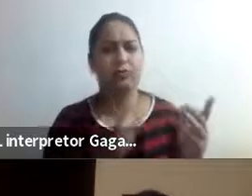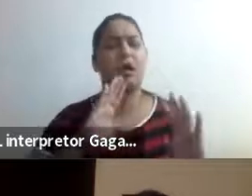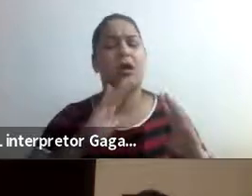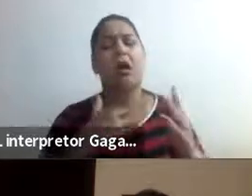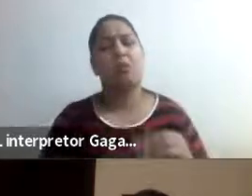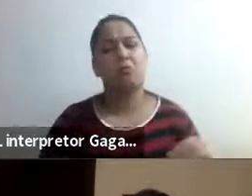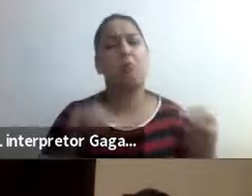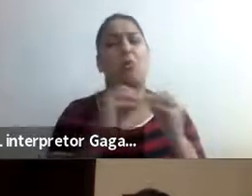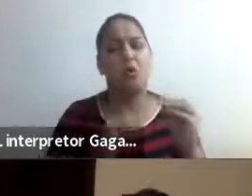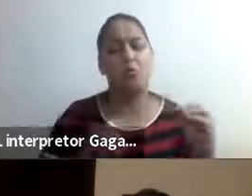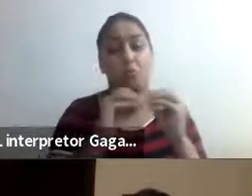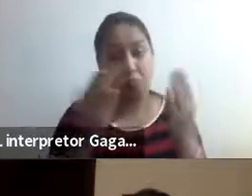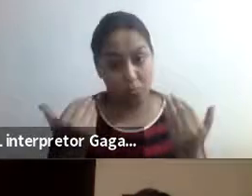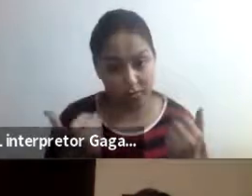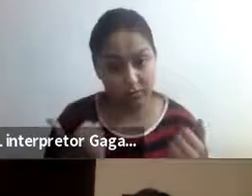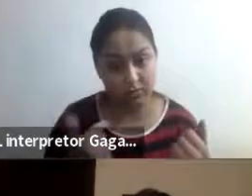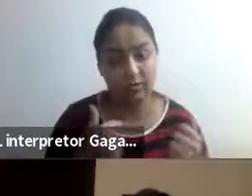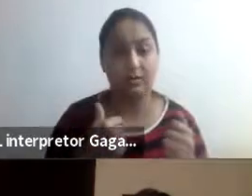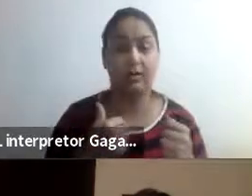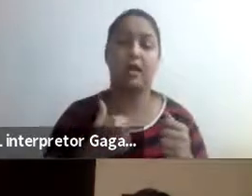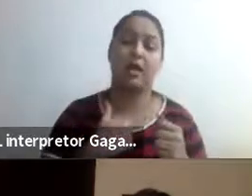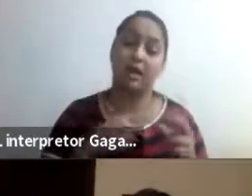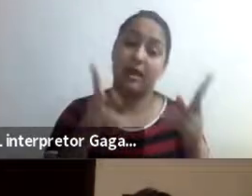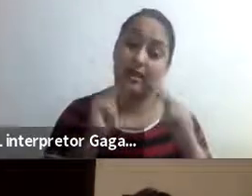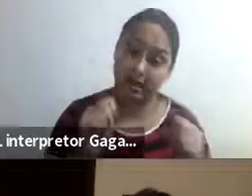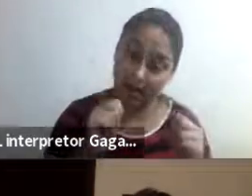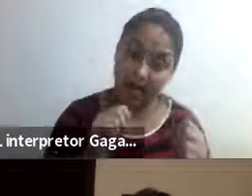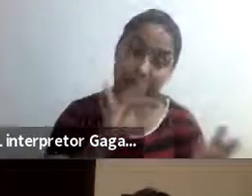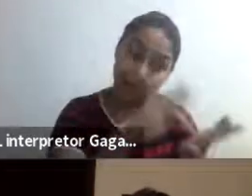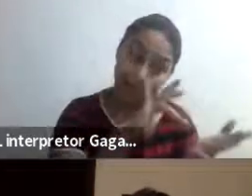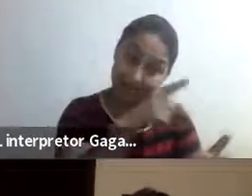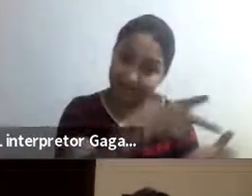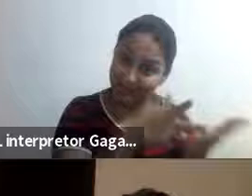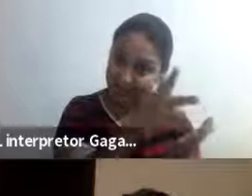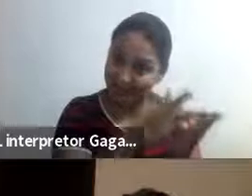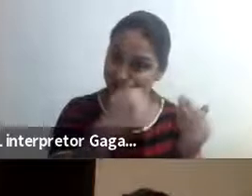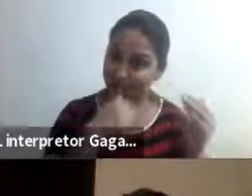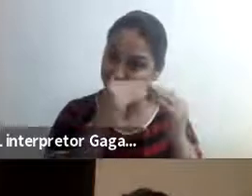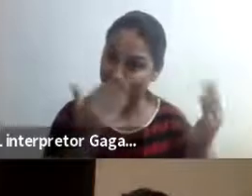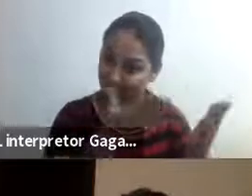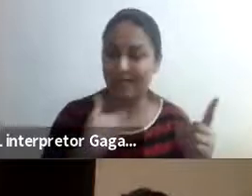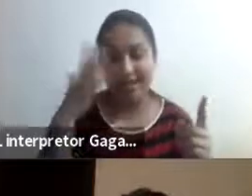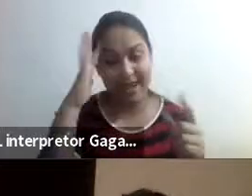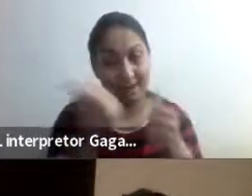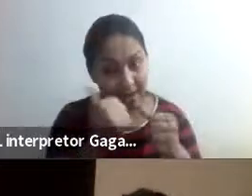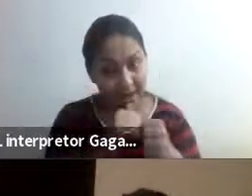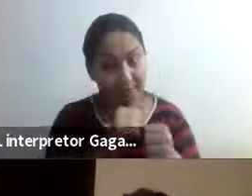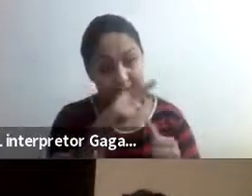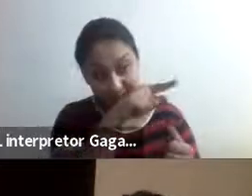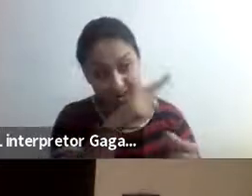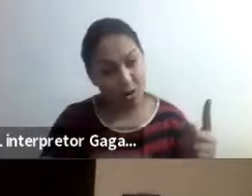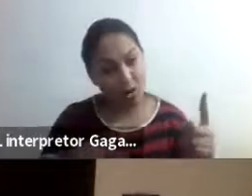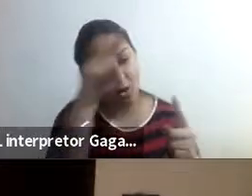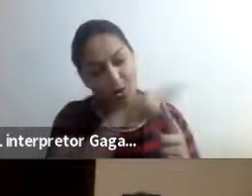possible, I try to go back to the village and remember these